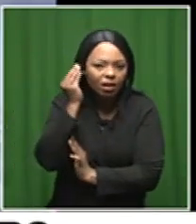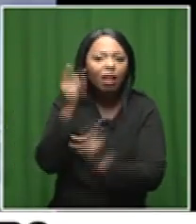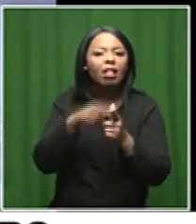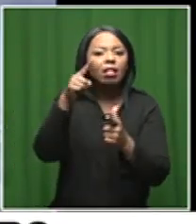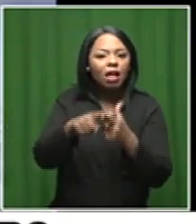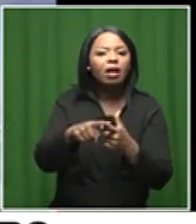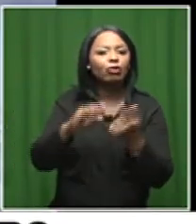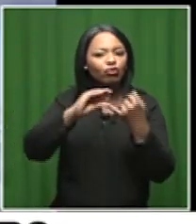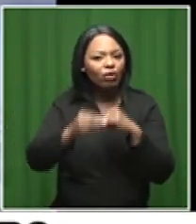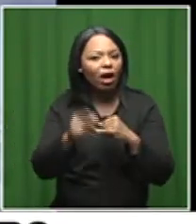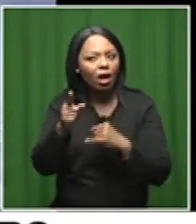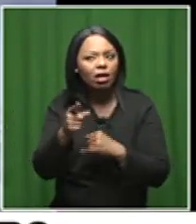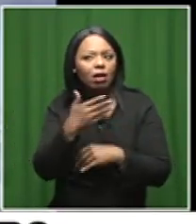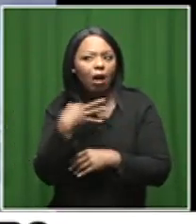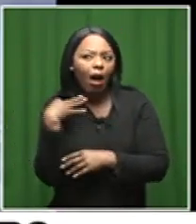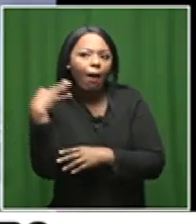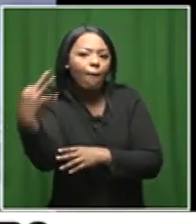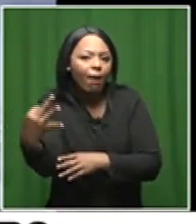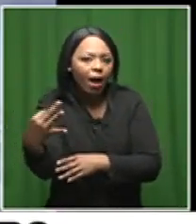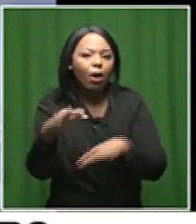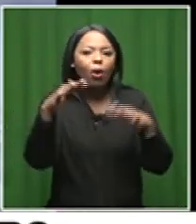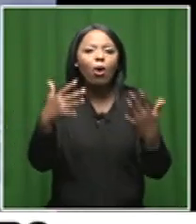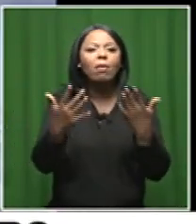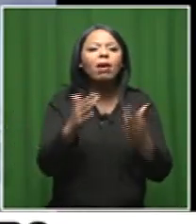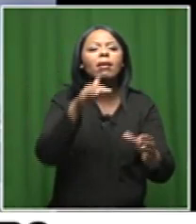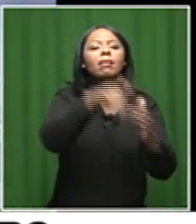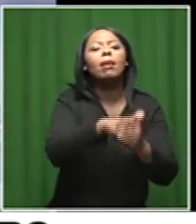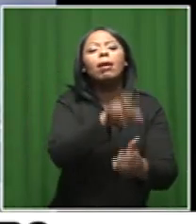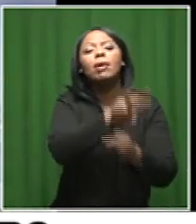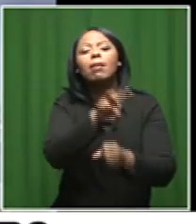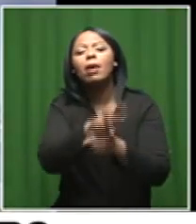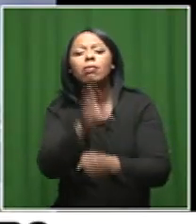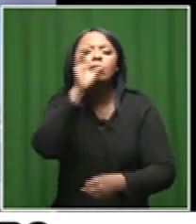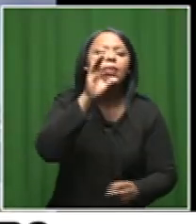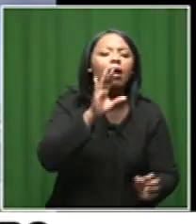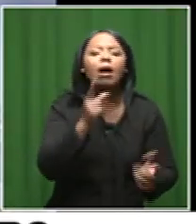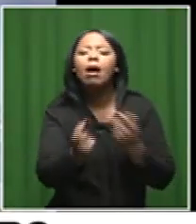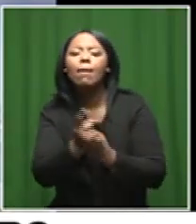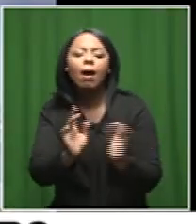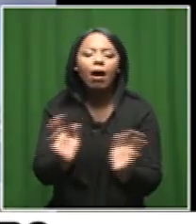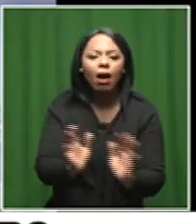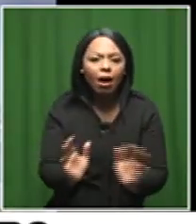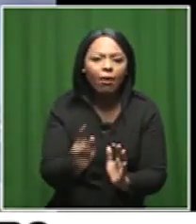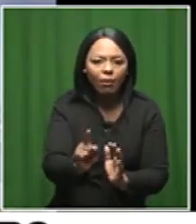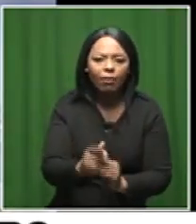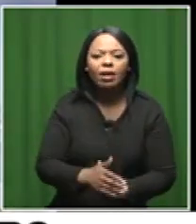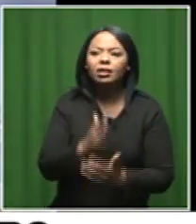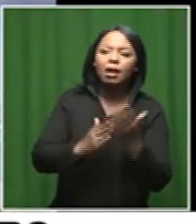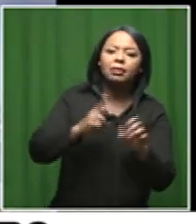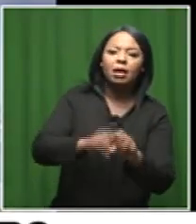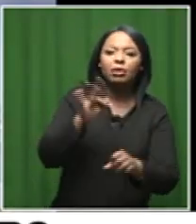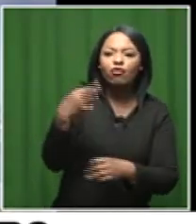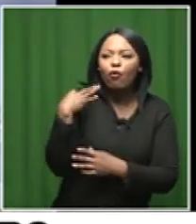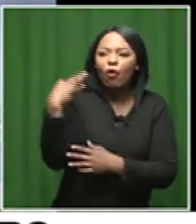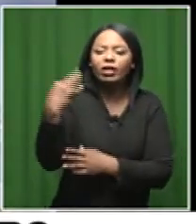best to apply or get involved somehow. Sometimes becoming a volunteer or just getting involved in some